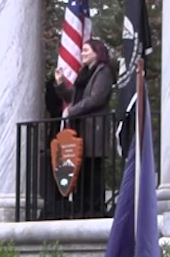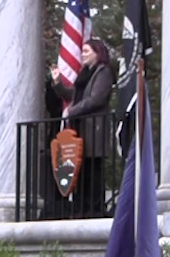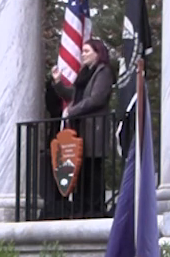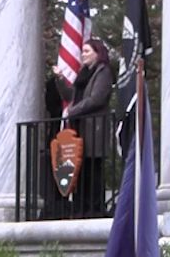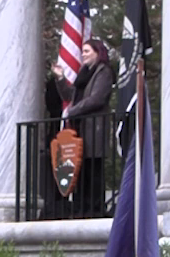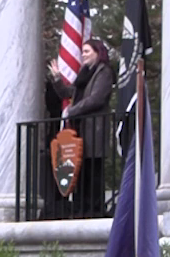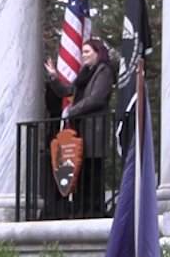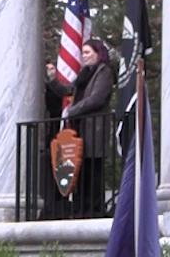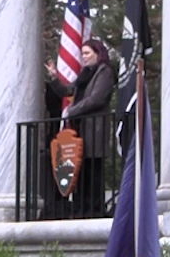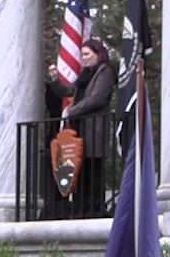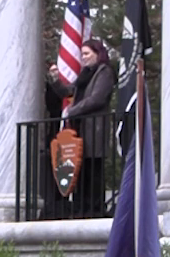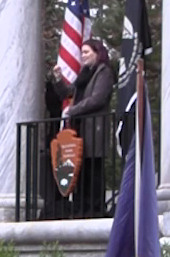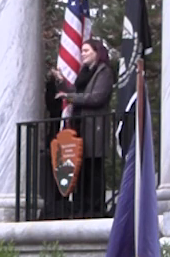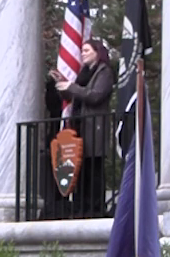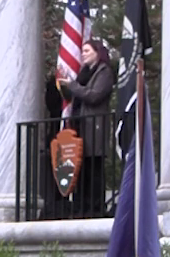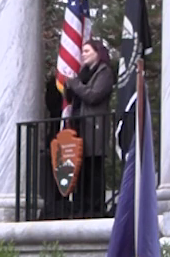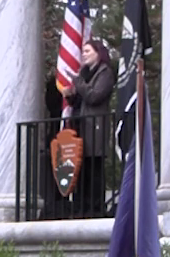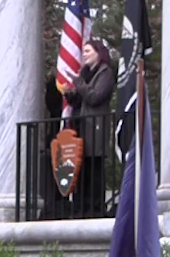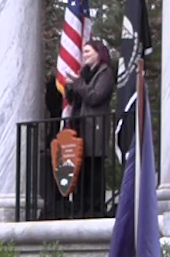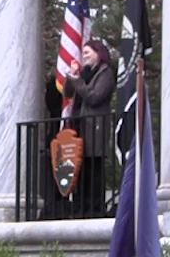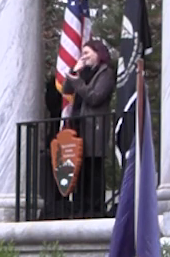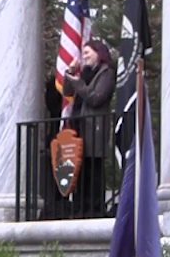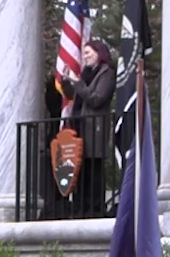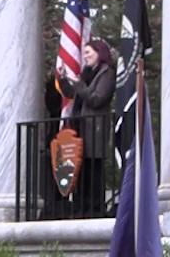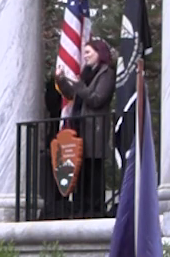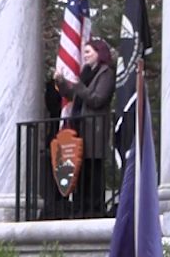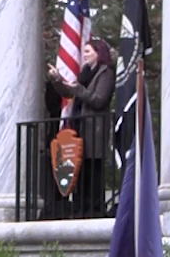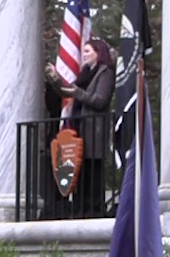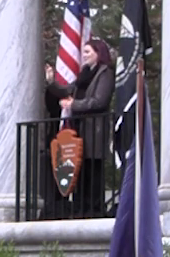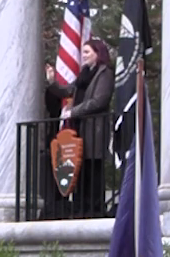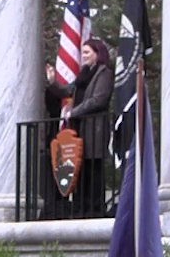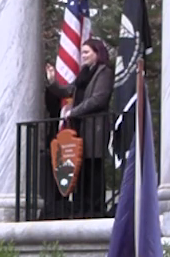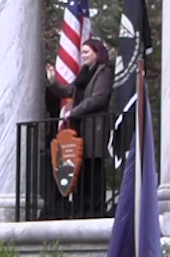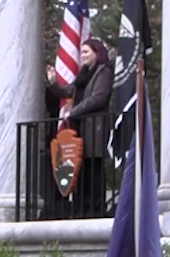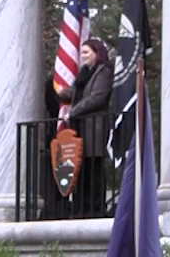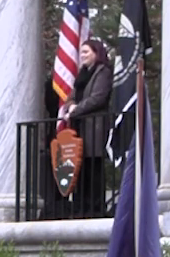1940, died August 29,